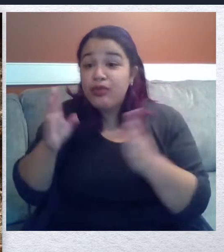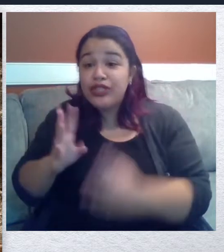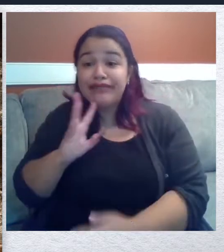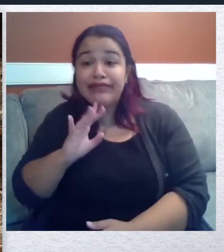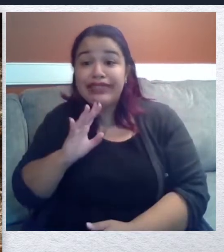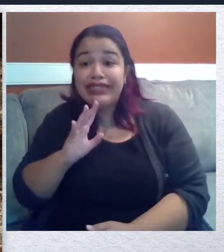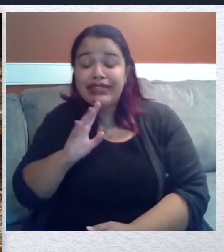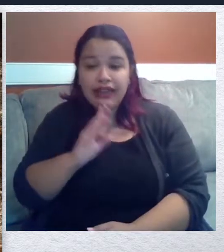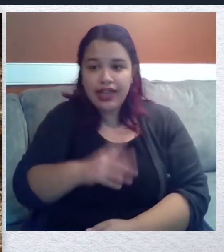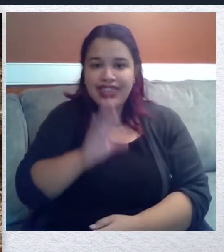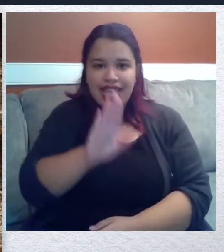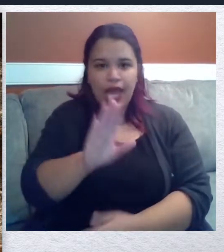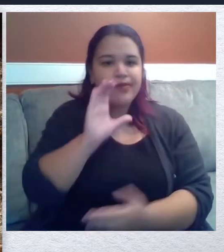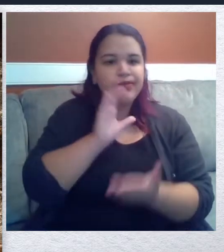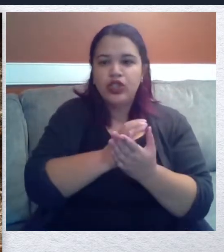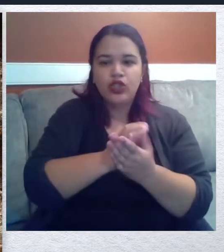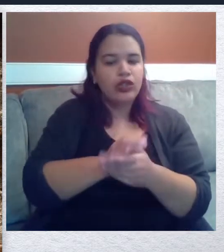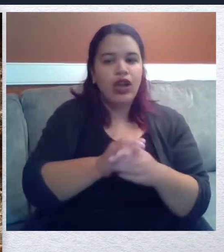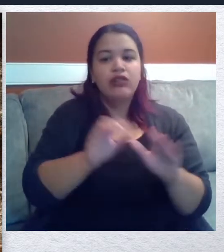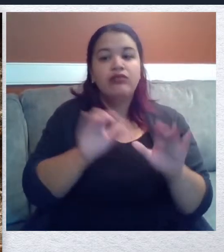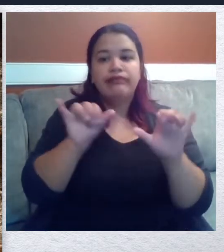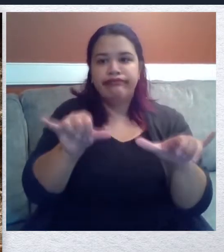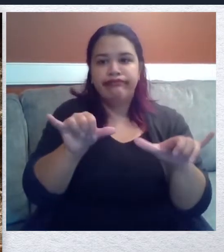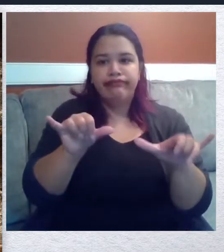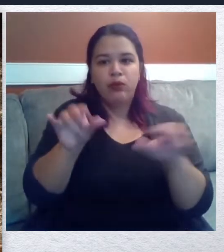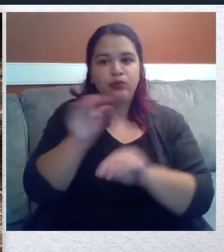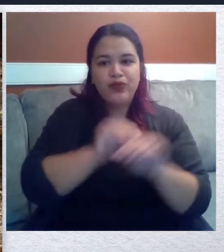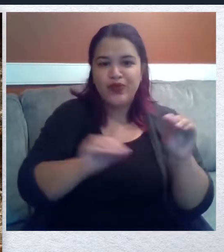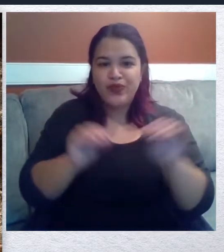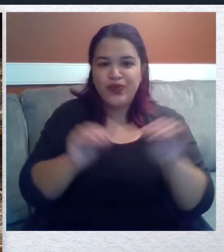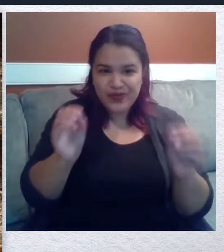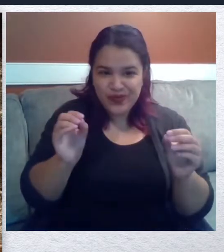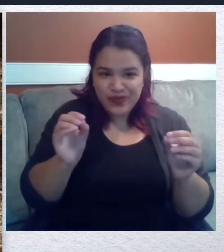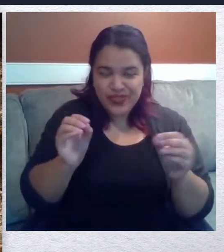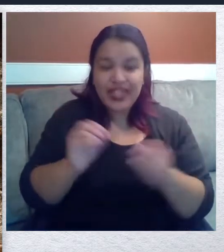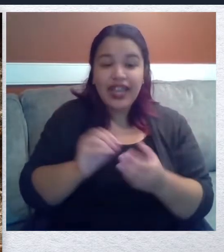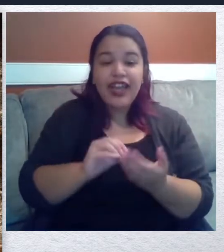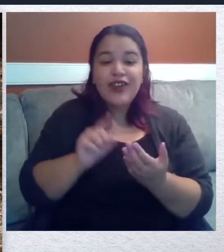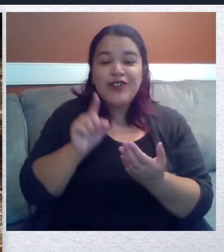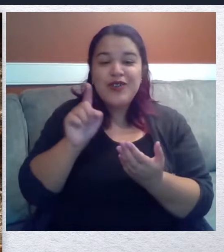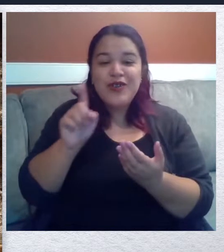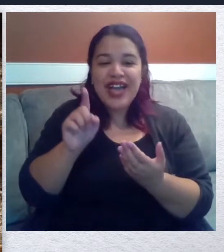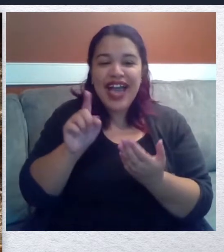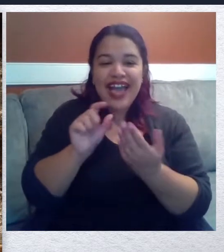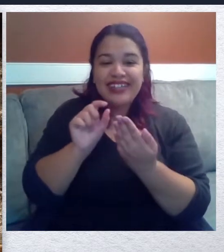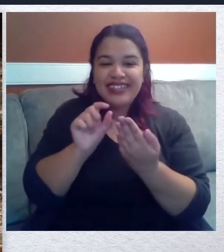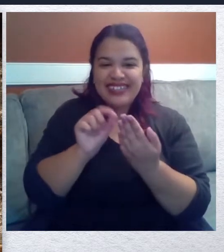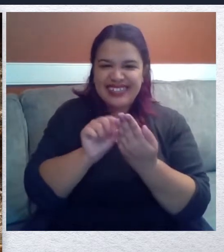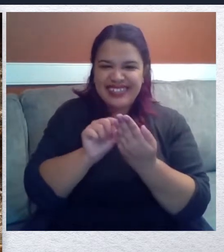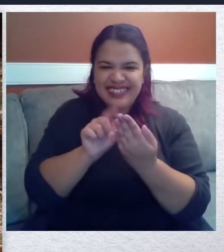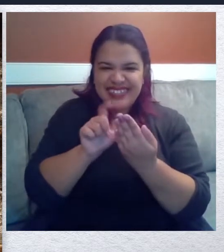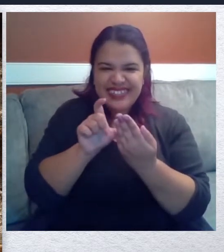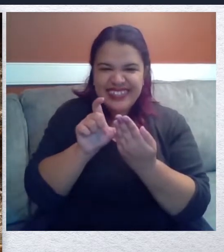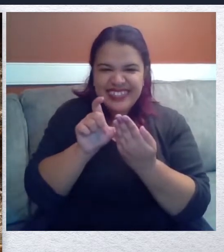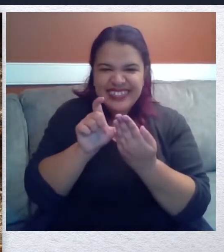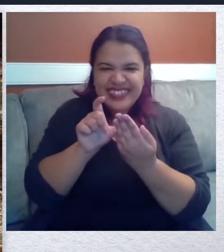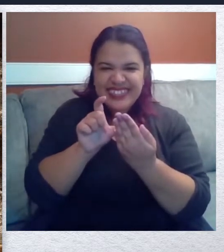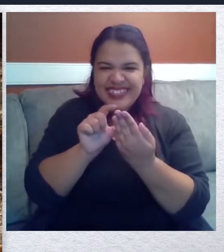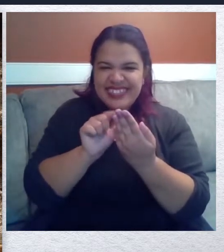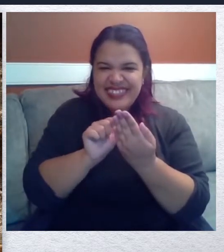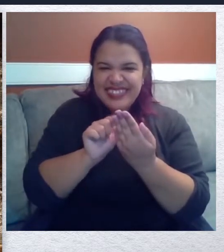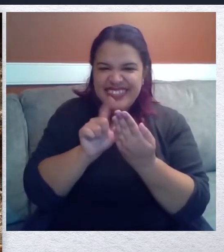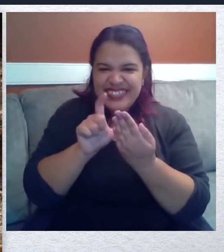as audio, video, end-to-end call. And pinch and zoom in and out when someone is sharing their